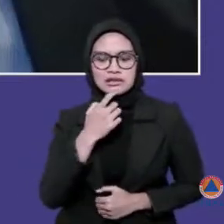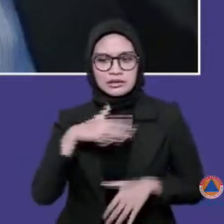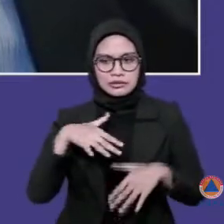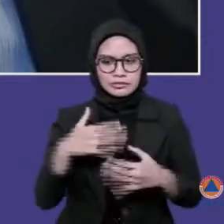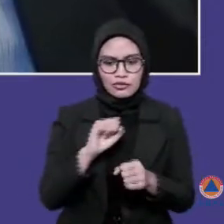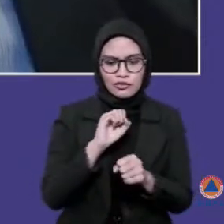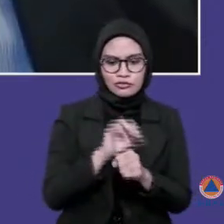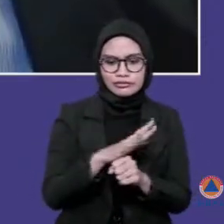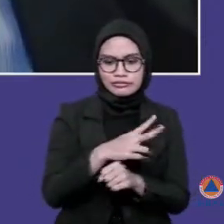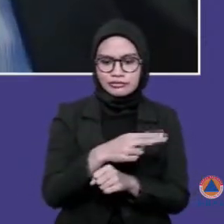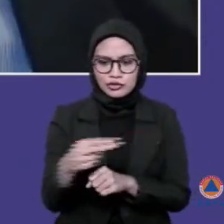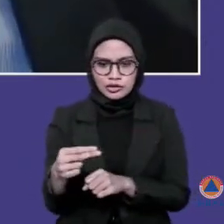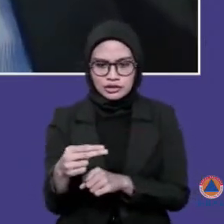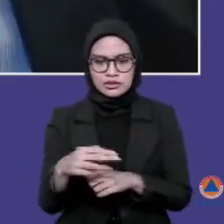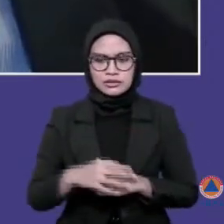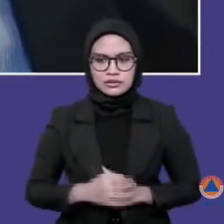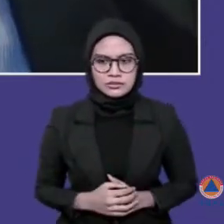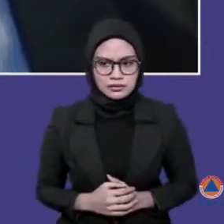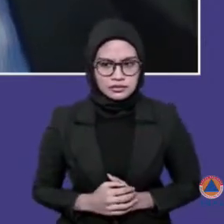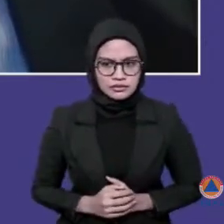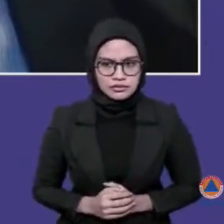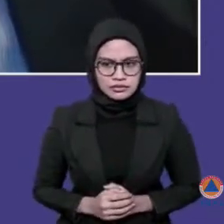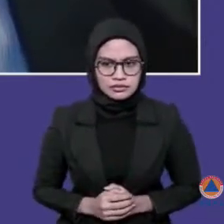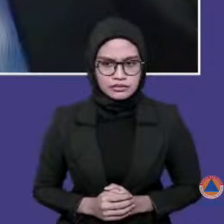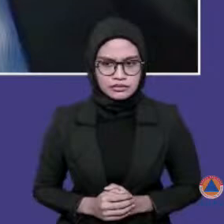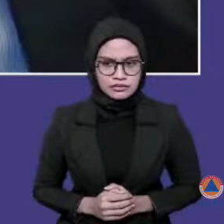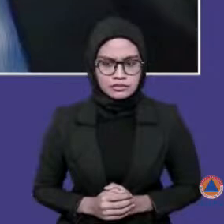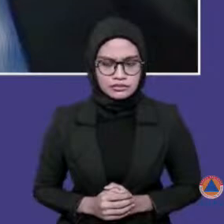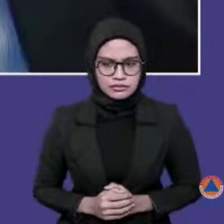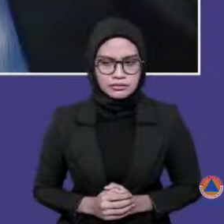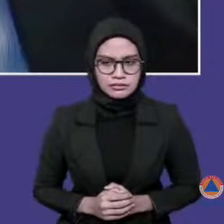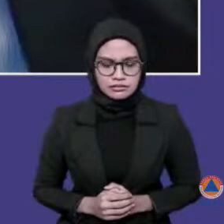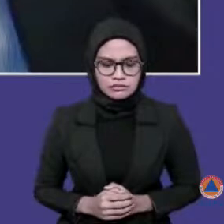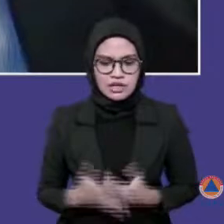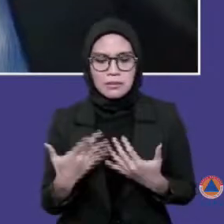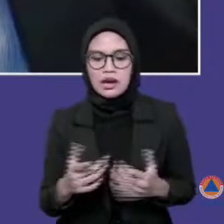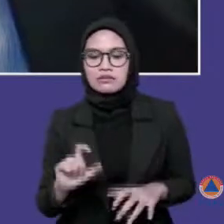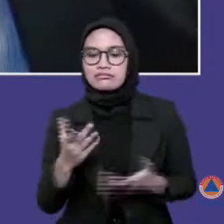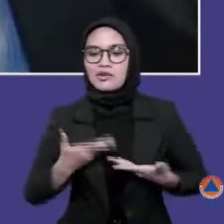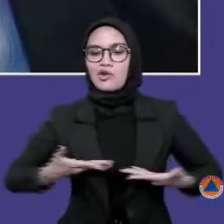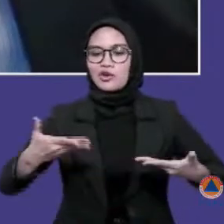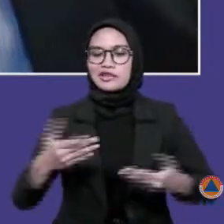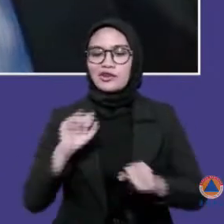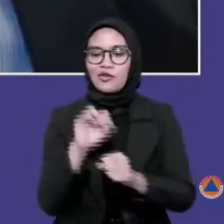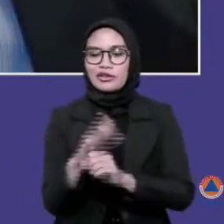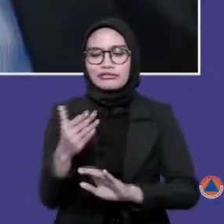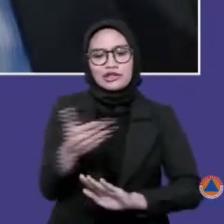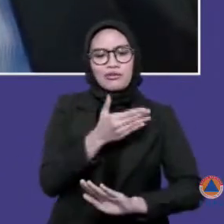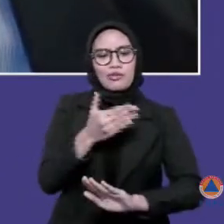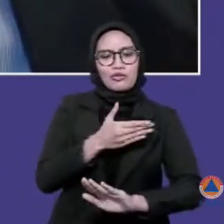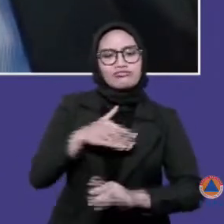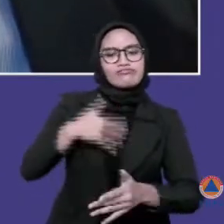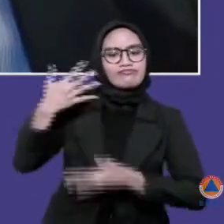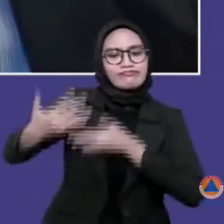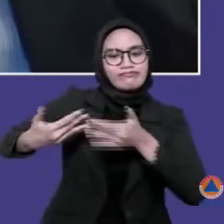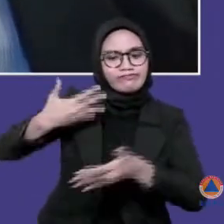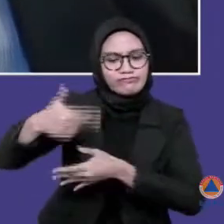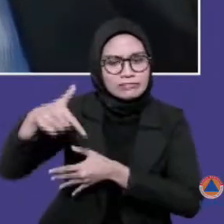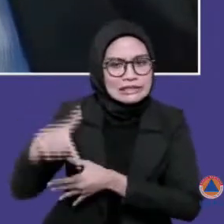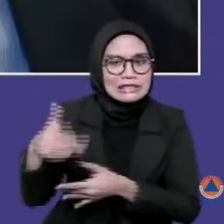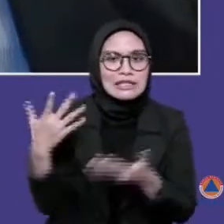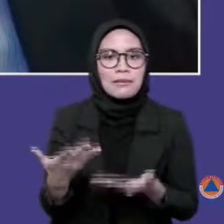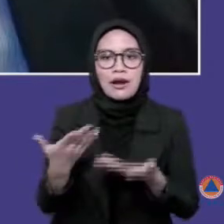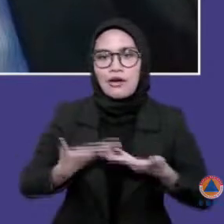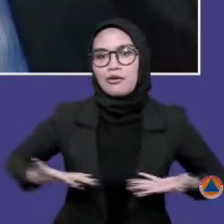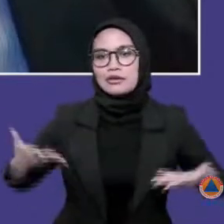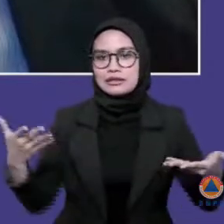Wiku Adisasmito, who's spokesman for Indonesia's COVID-19 task force. You've been very generous with your time over